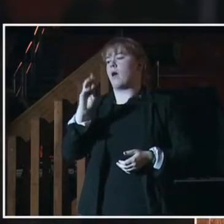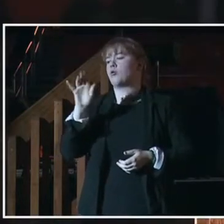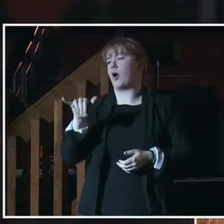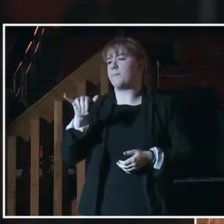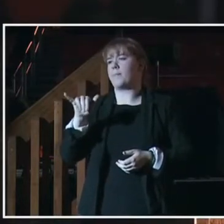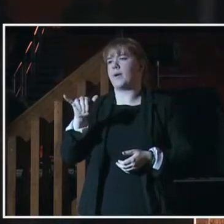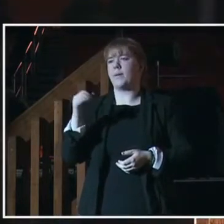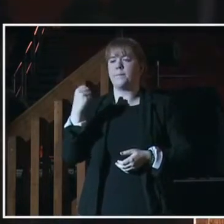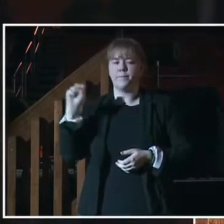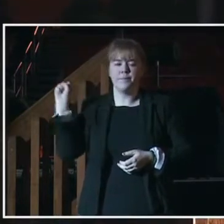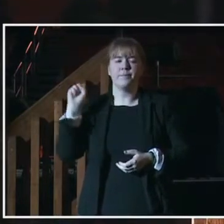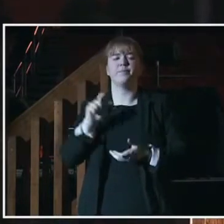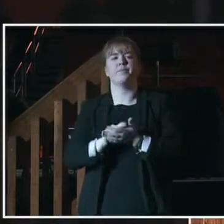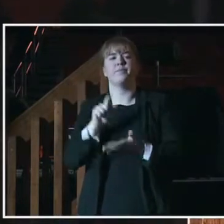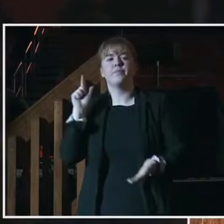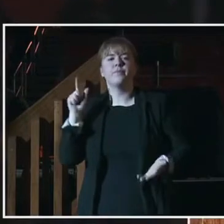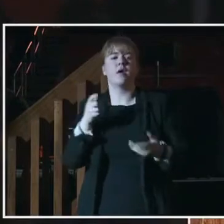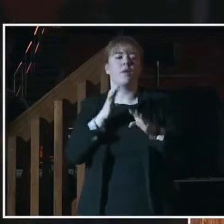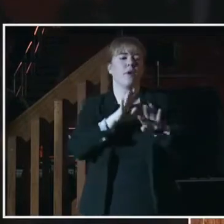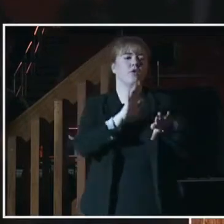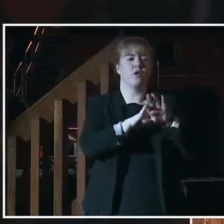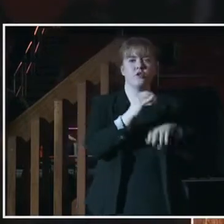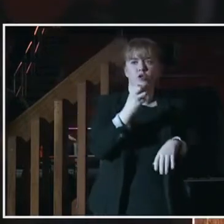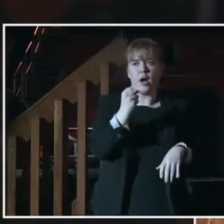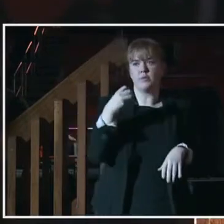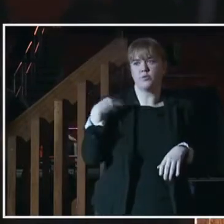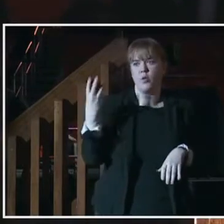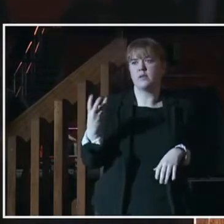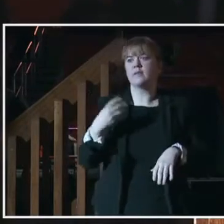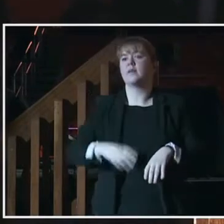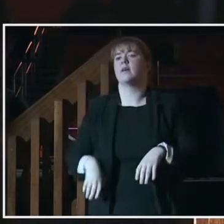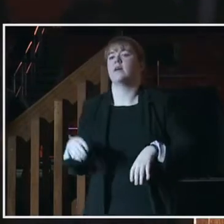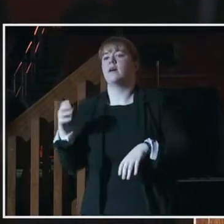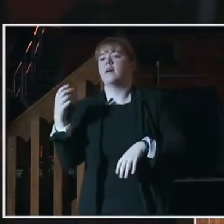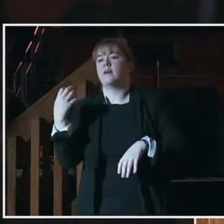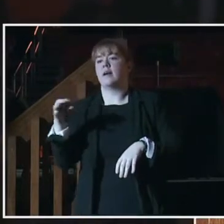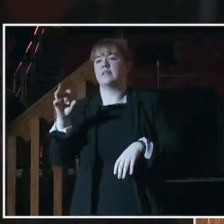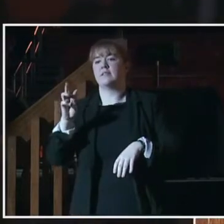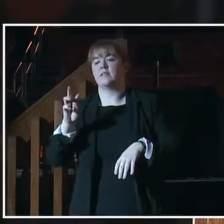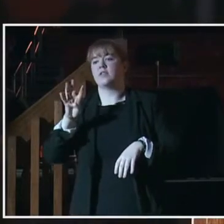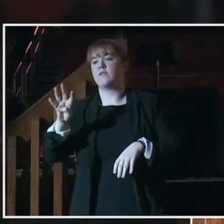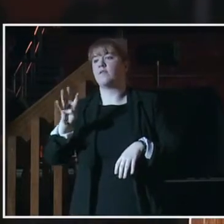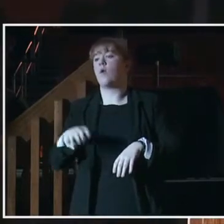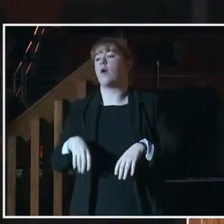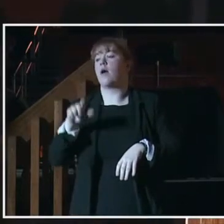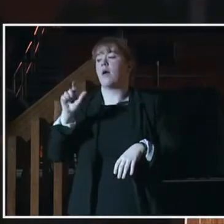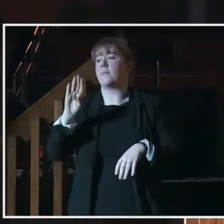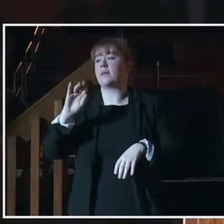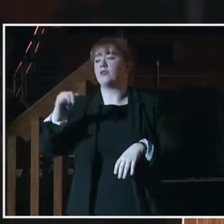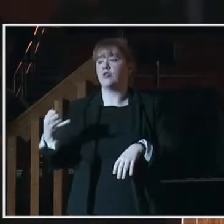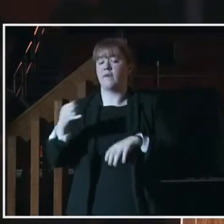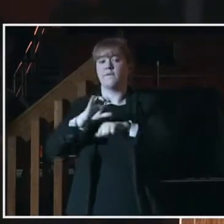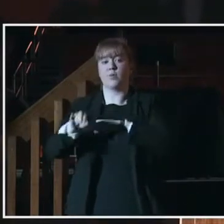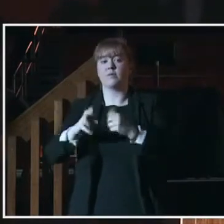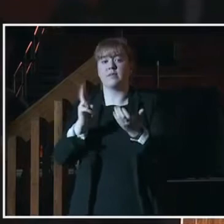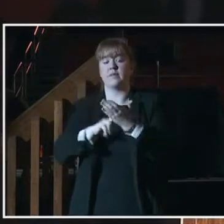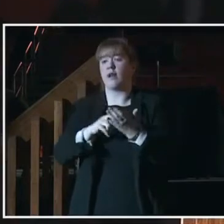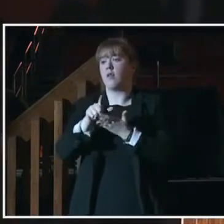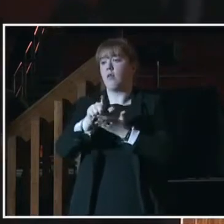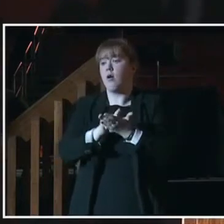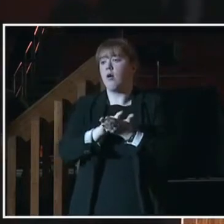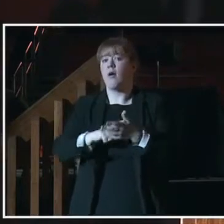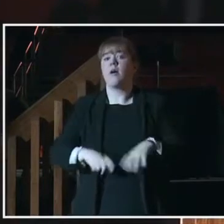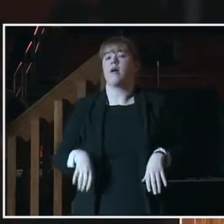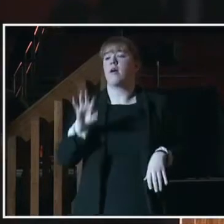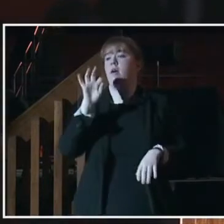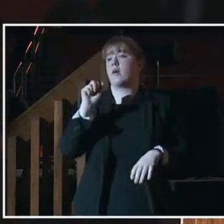for jobs and freedom. They had the Civil Rights Act of 1964. They forced Lyndon B. Johnson's hand to sign. They had the Fannie Lou Hamer